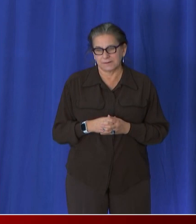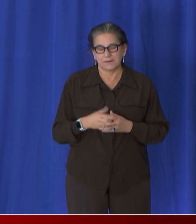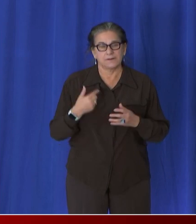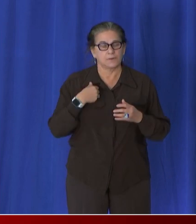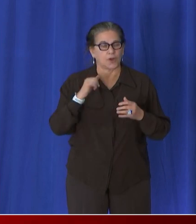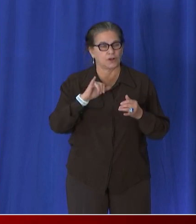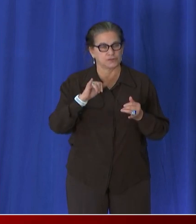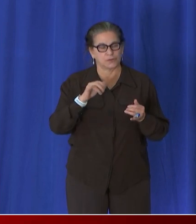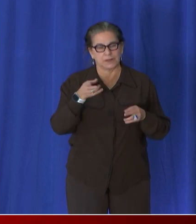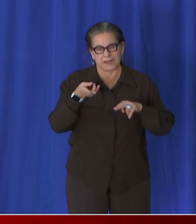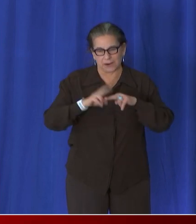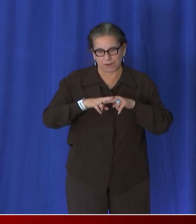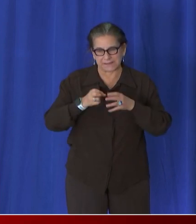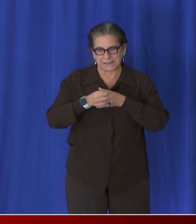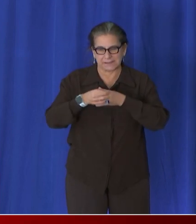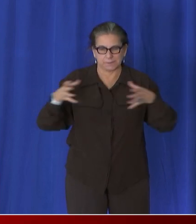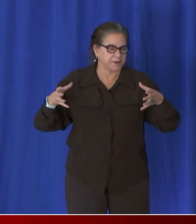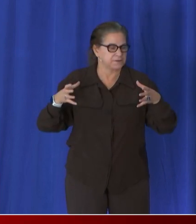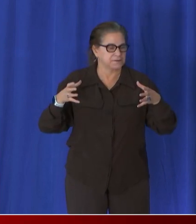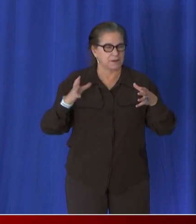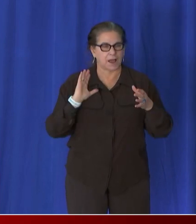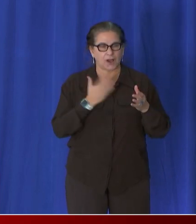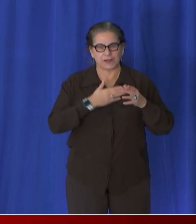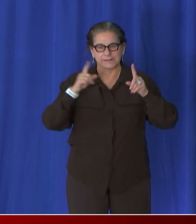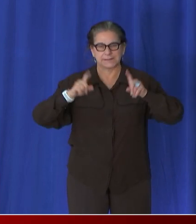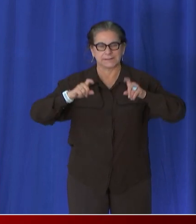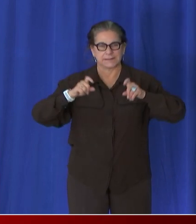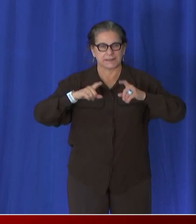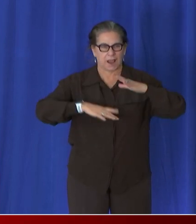capacity. I have directed the Department of Health